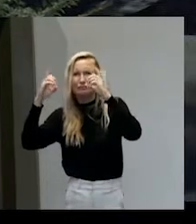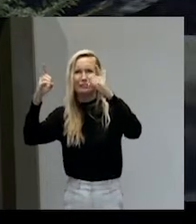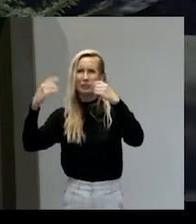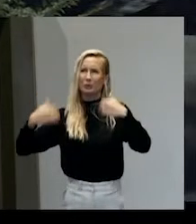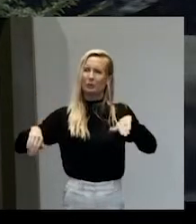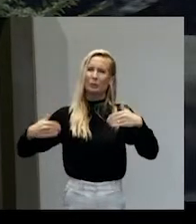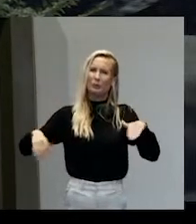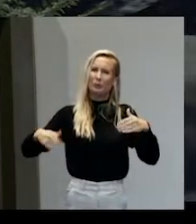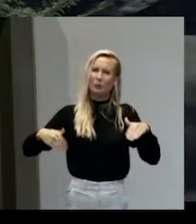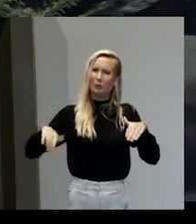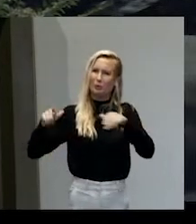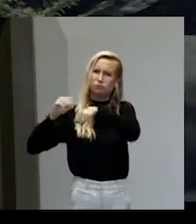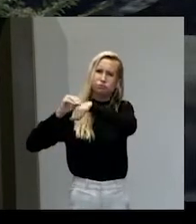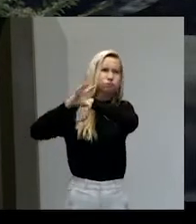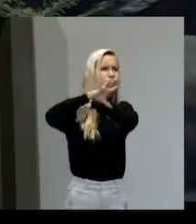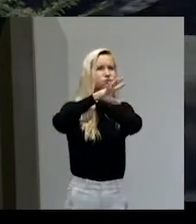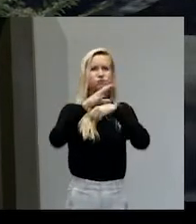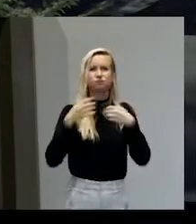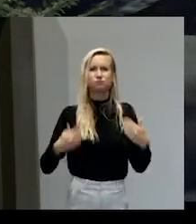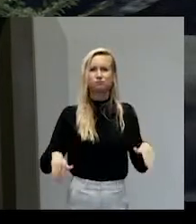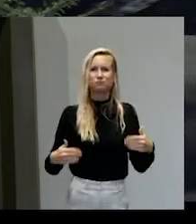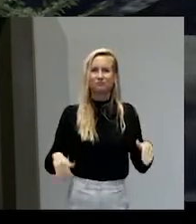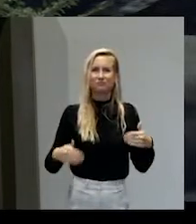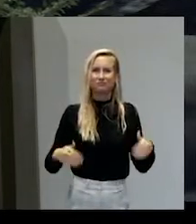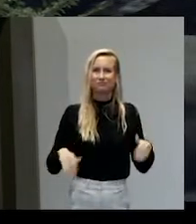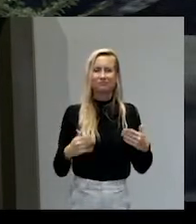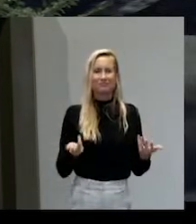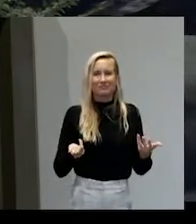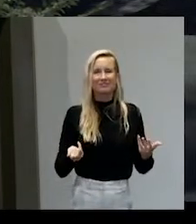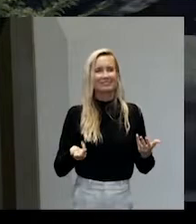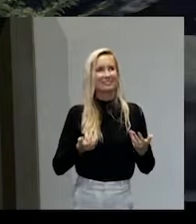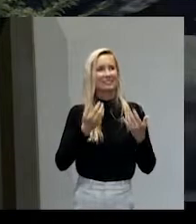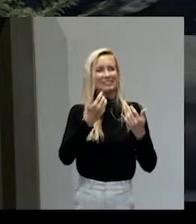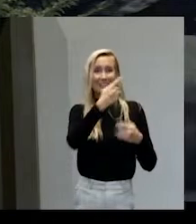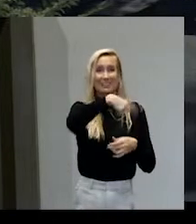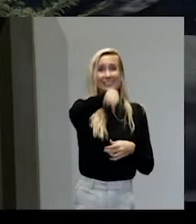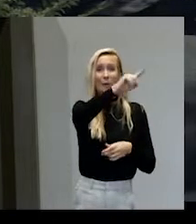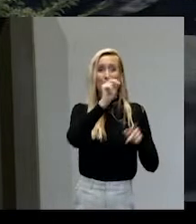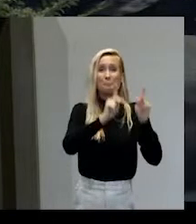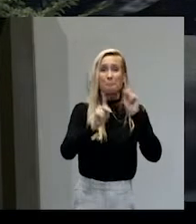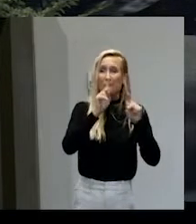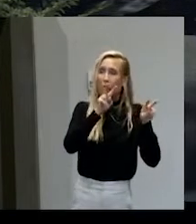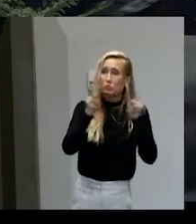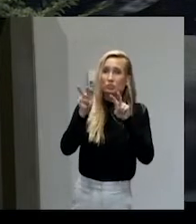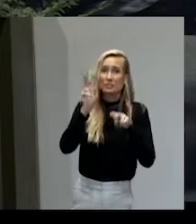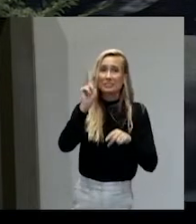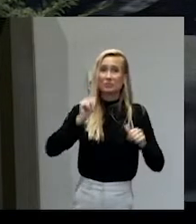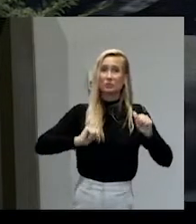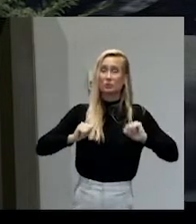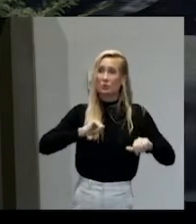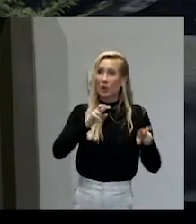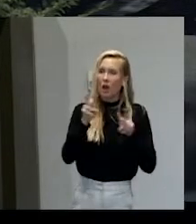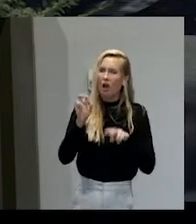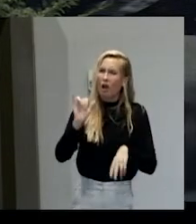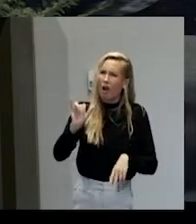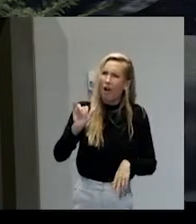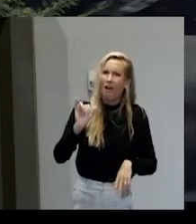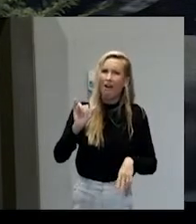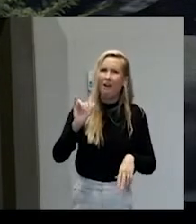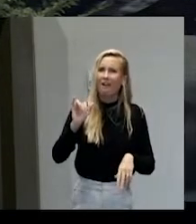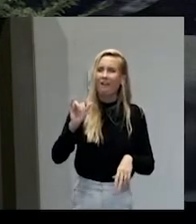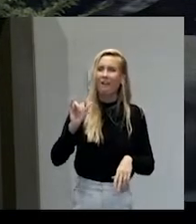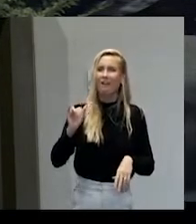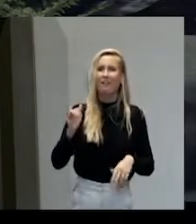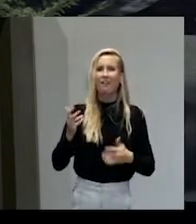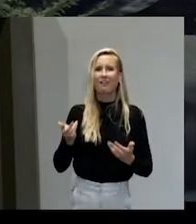this thing. Instead, they get to watch from TV and fall in love with these characters that ultimately may have turned them off if they didn't give them an extra